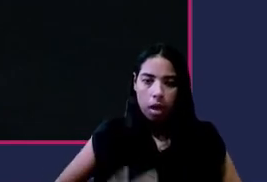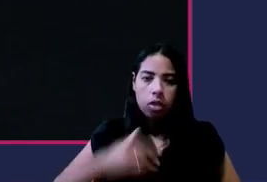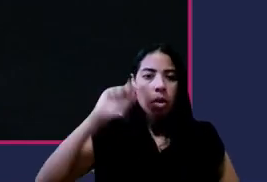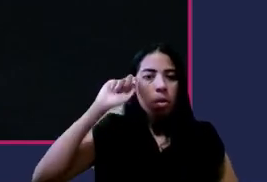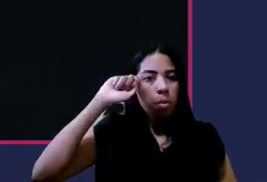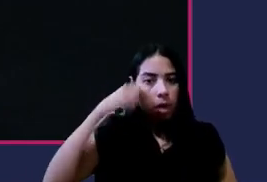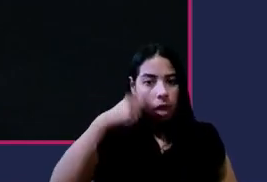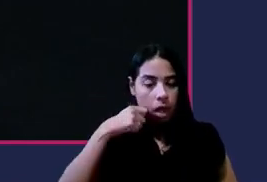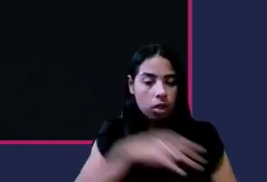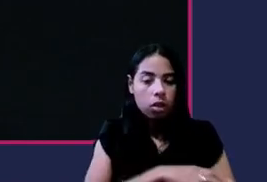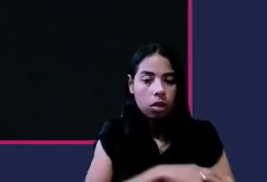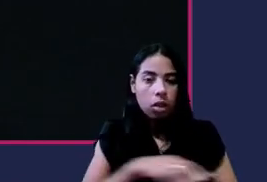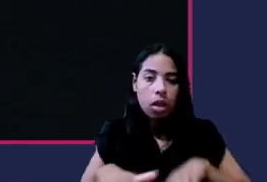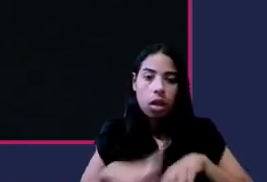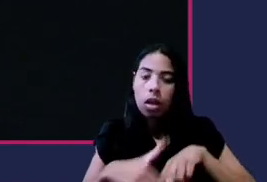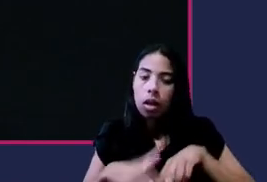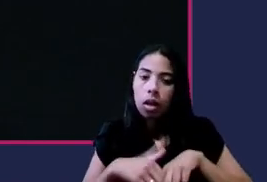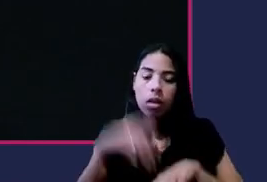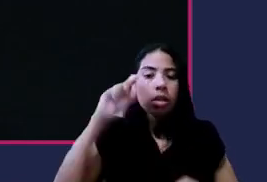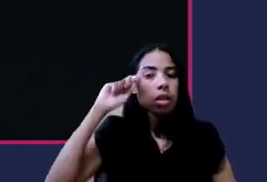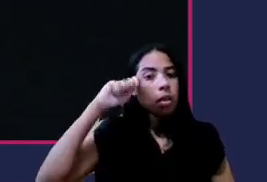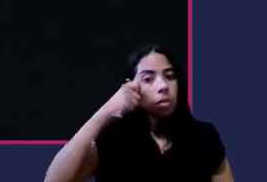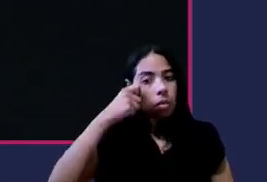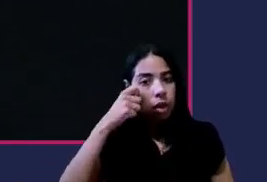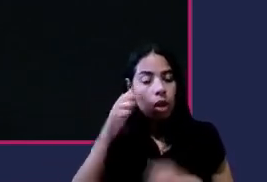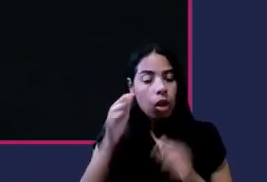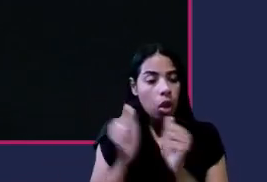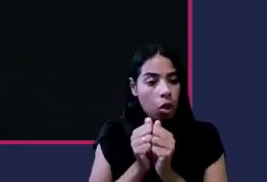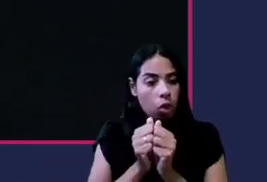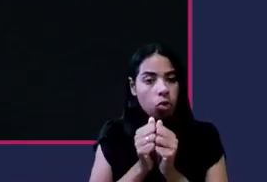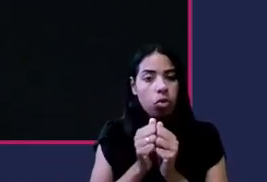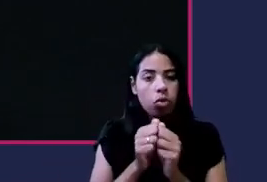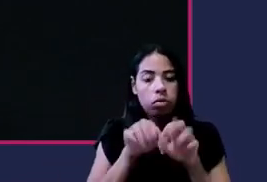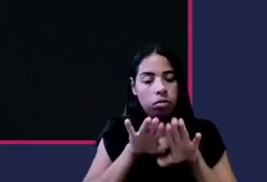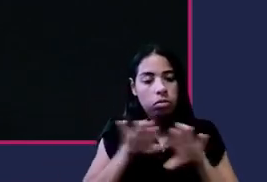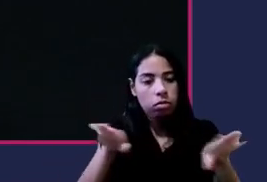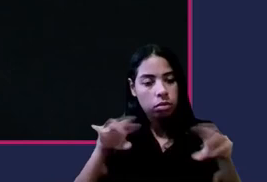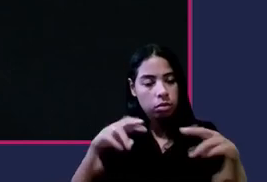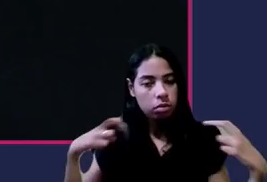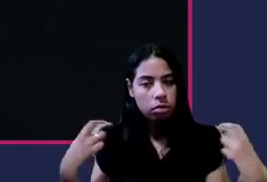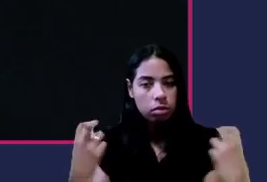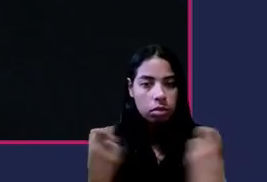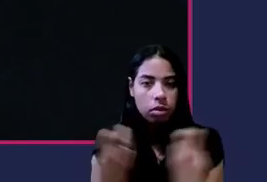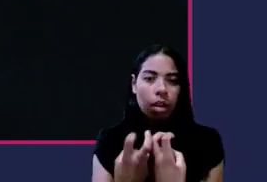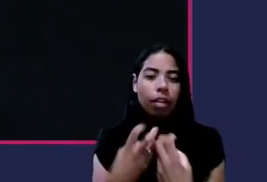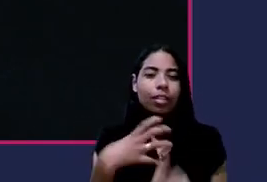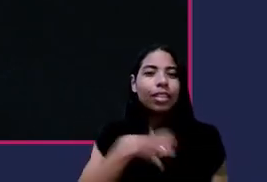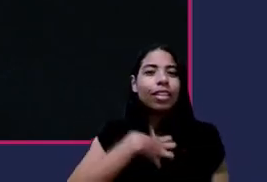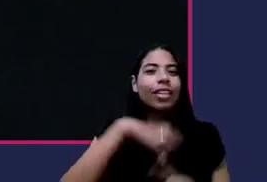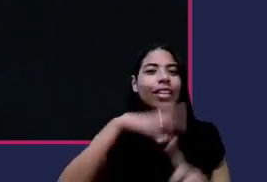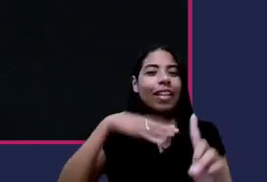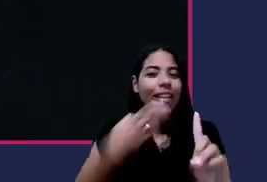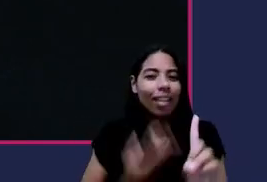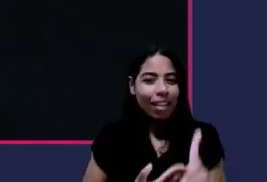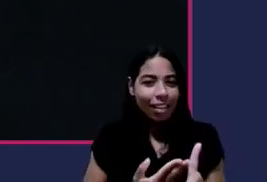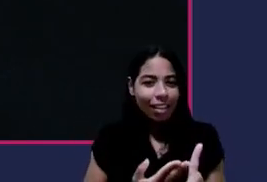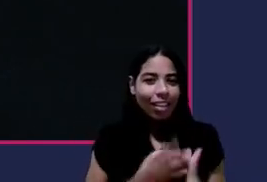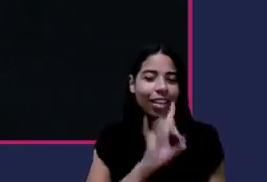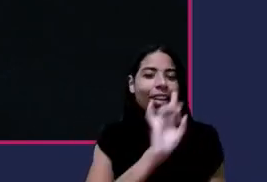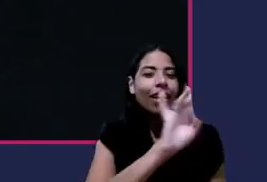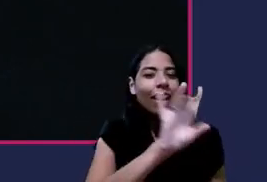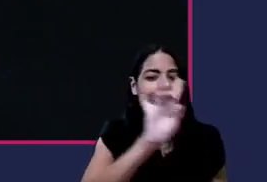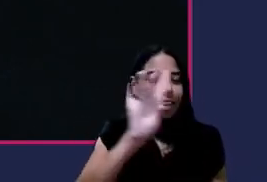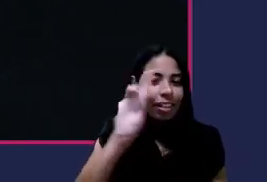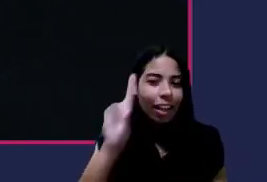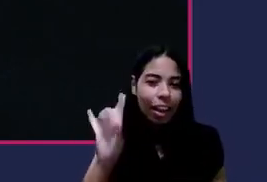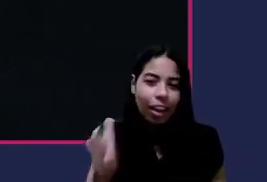white striped blazer with black shirt and trousers. And I am sitting at that table, which